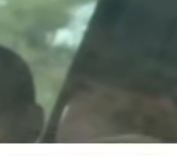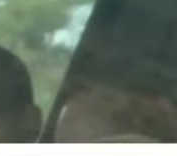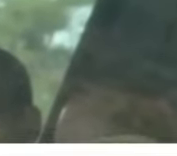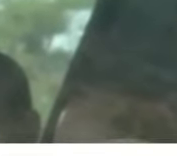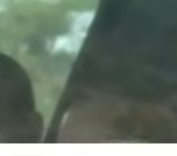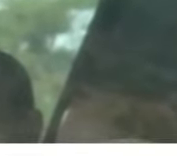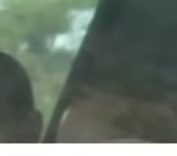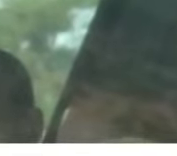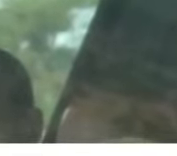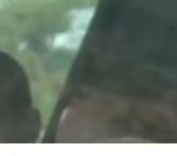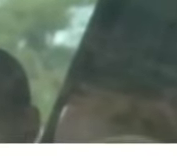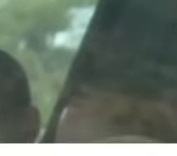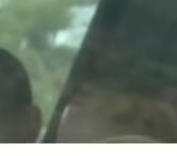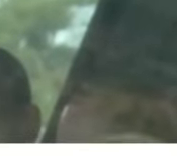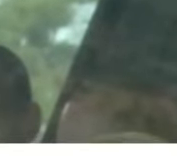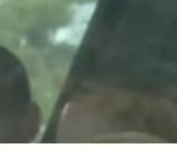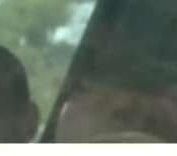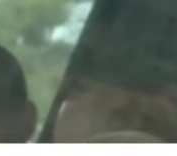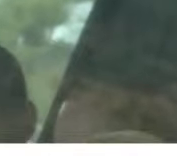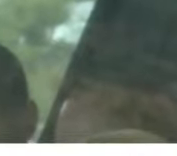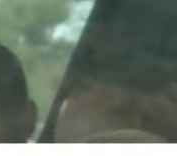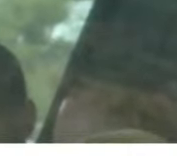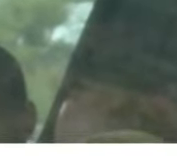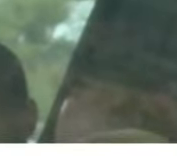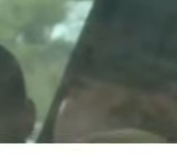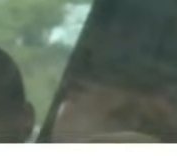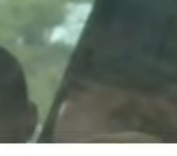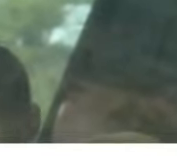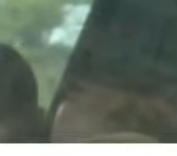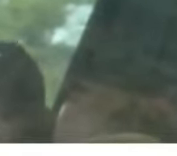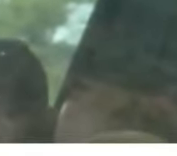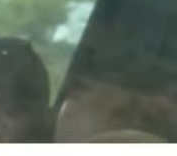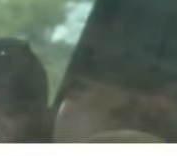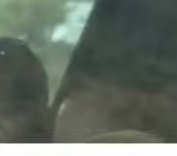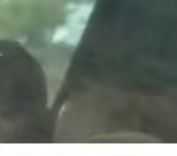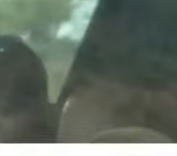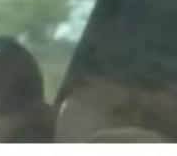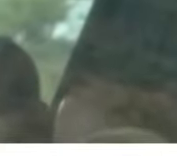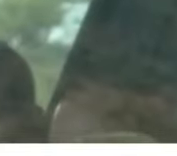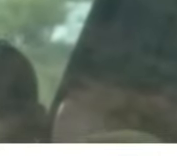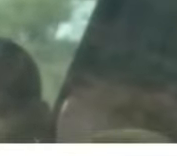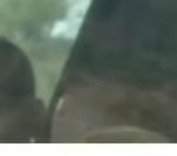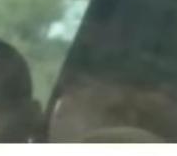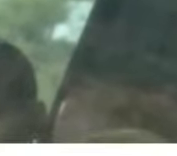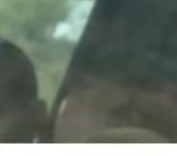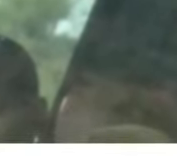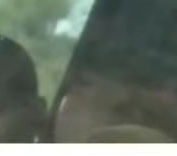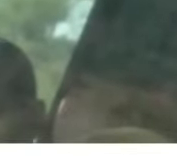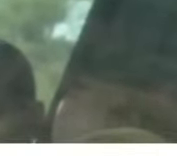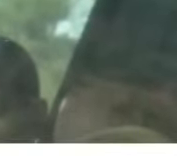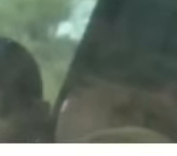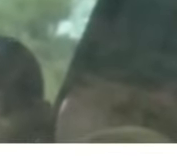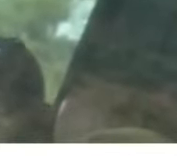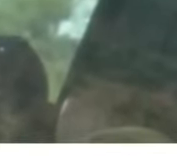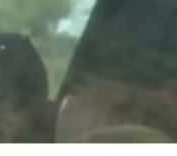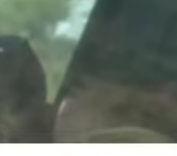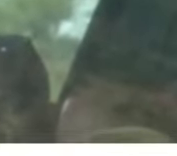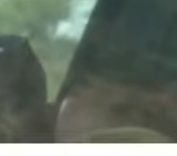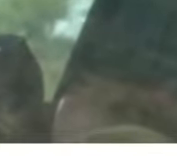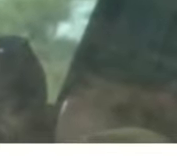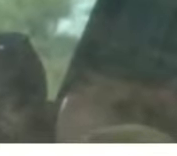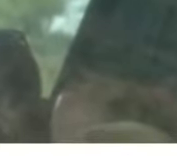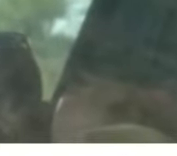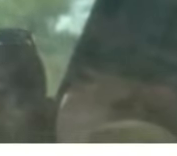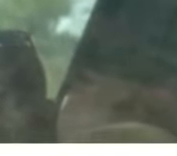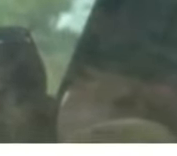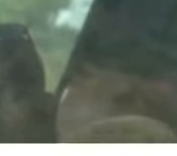Stand for Advanced Information Technology, Training to Drive Our Digital Economy.